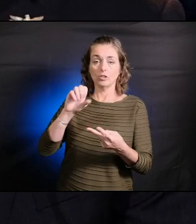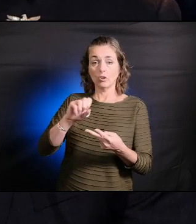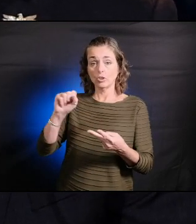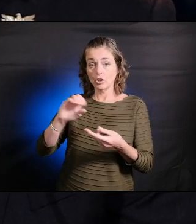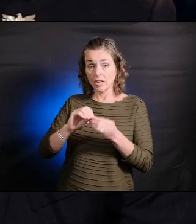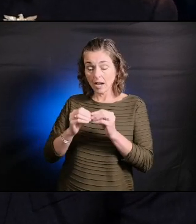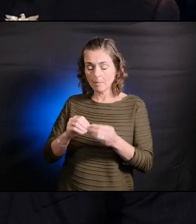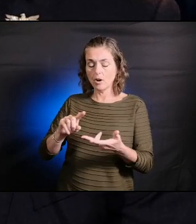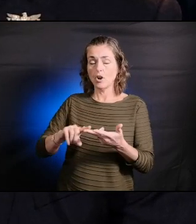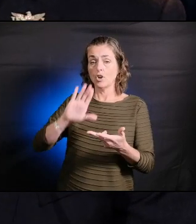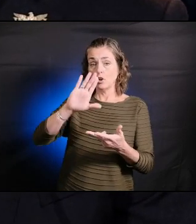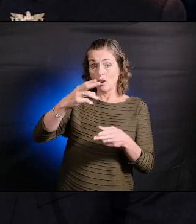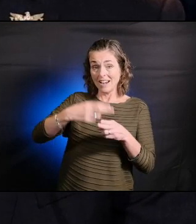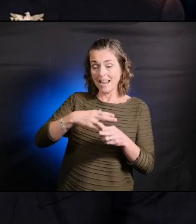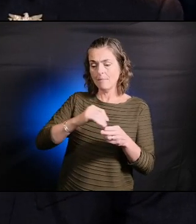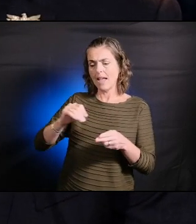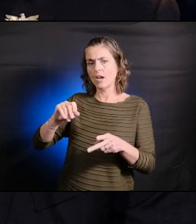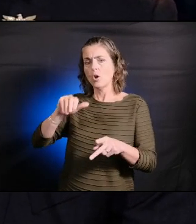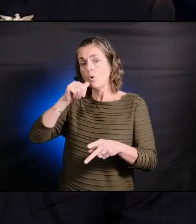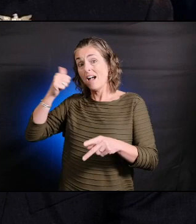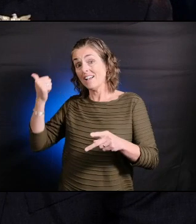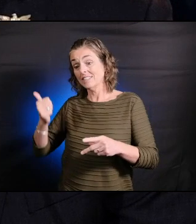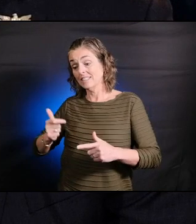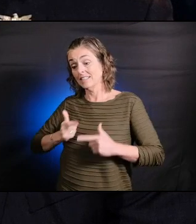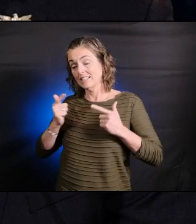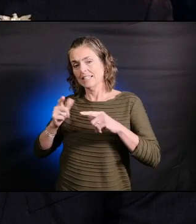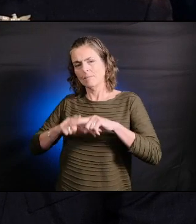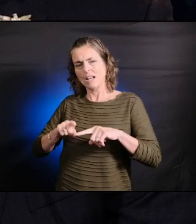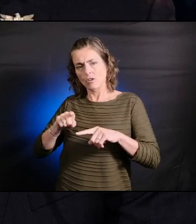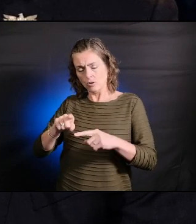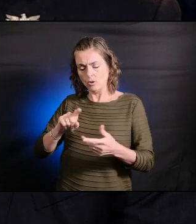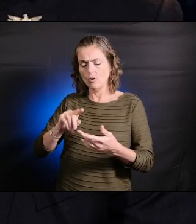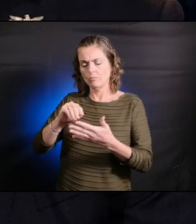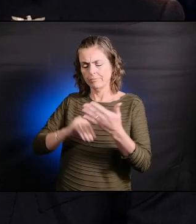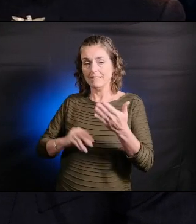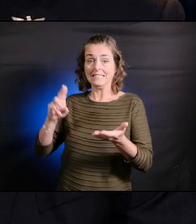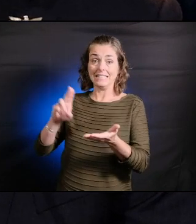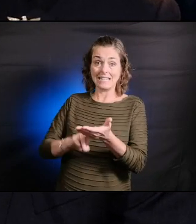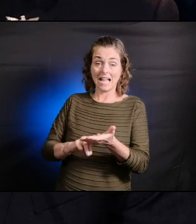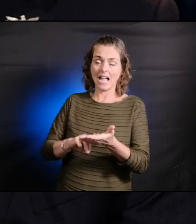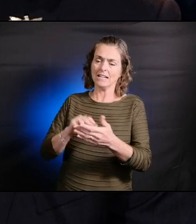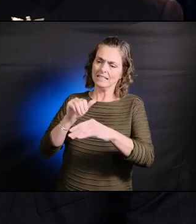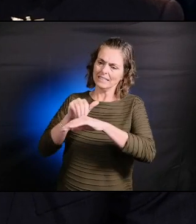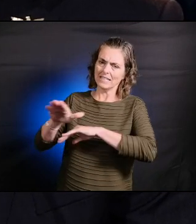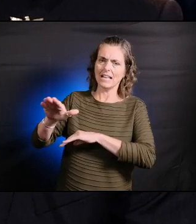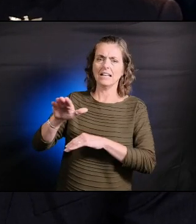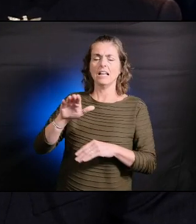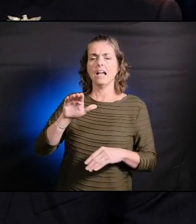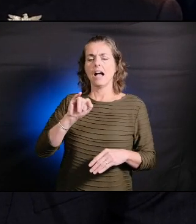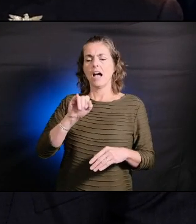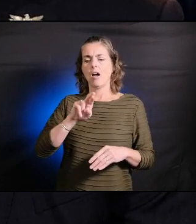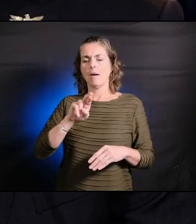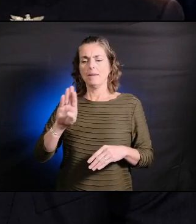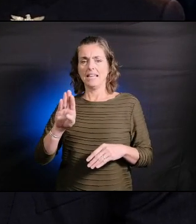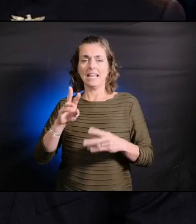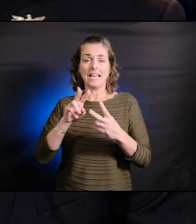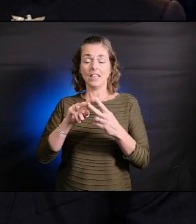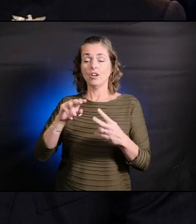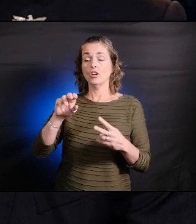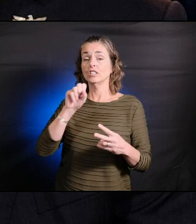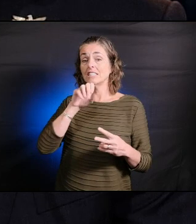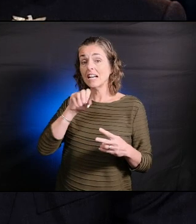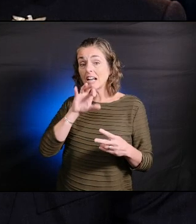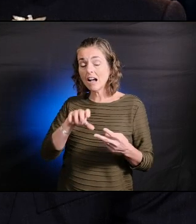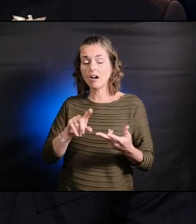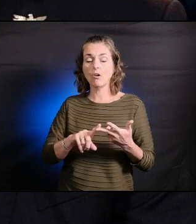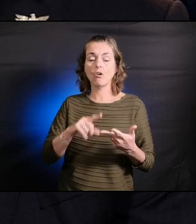dependents, sign it off, and get that to the IRB, either in Sunny Isles or in Red Hook, in St. Thomas,